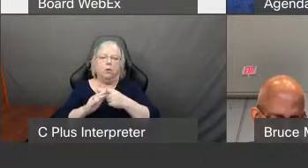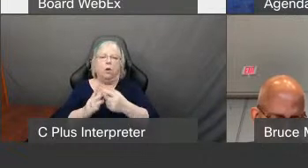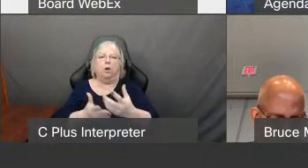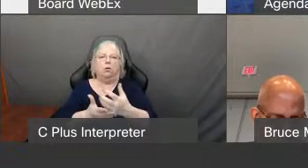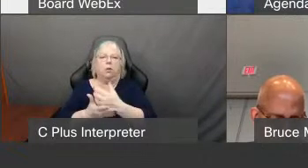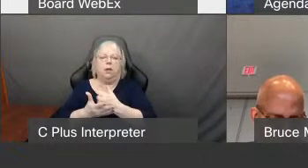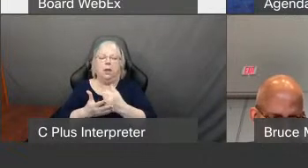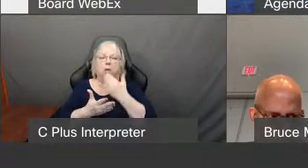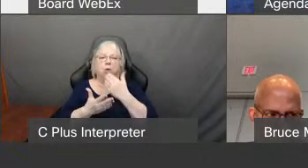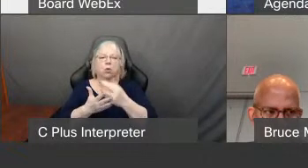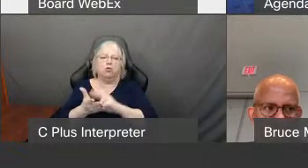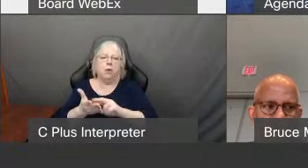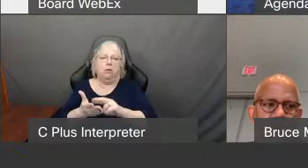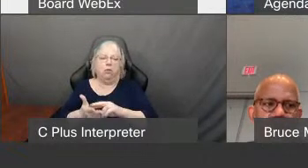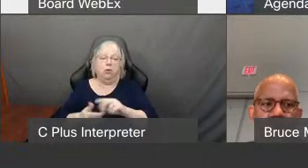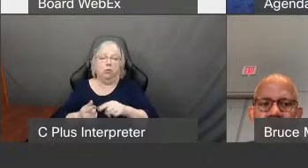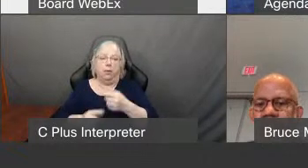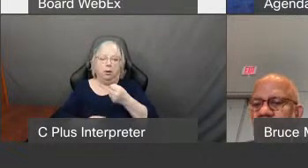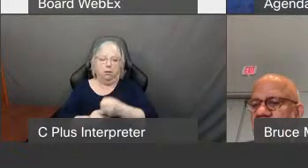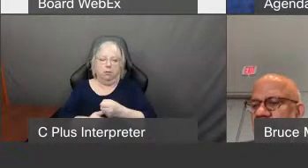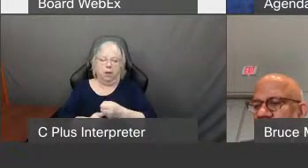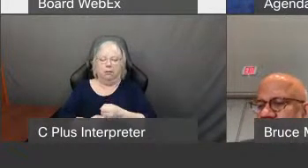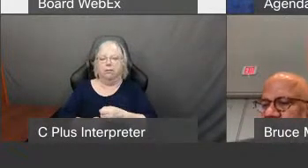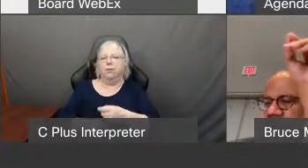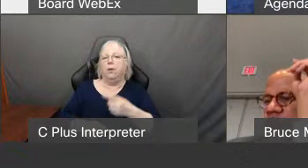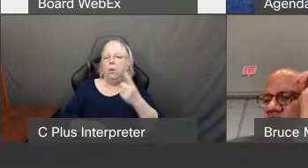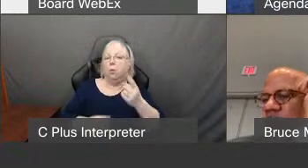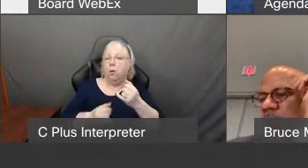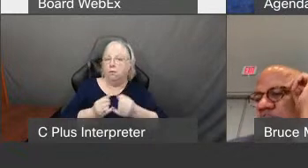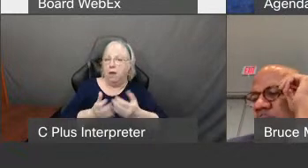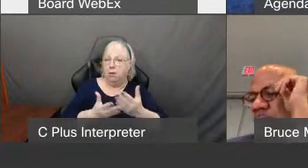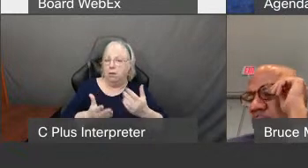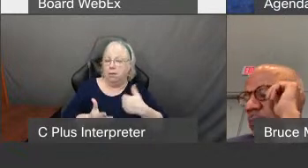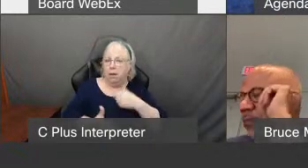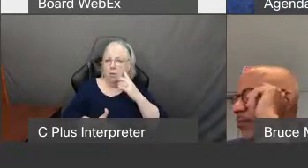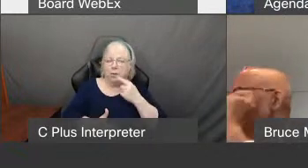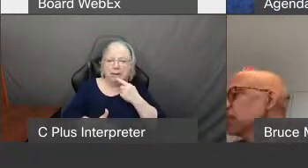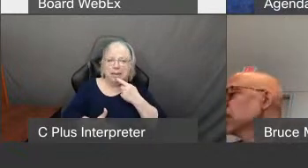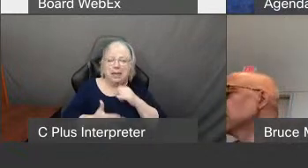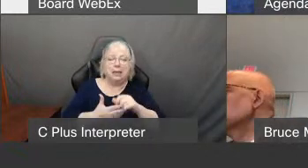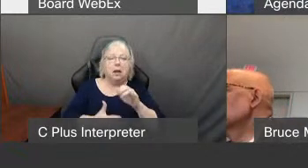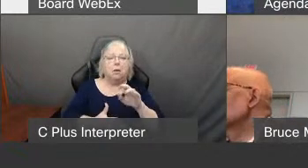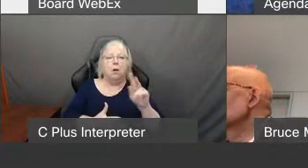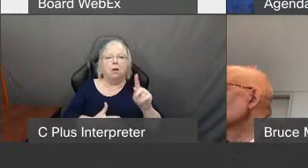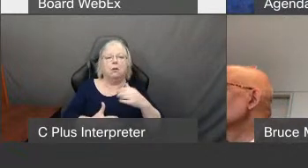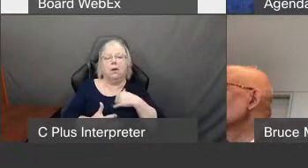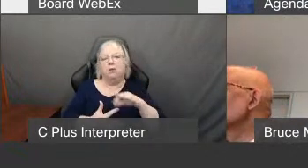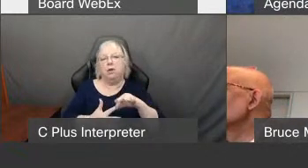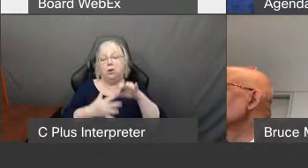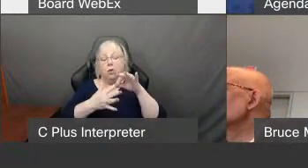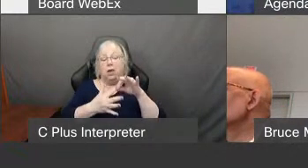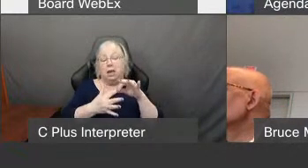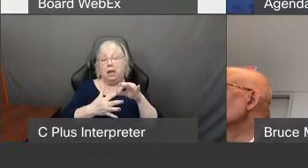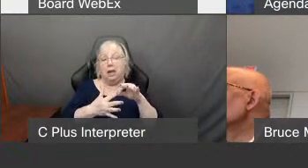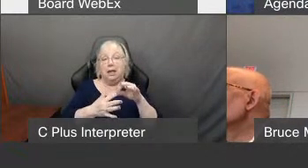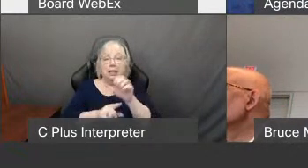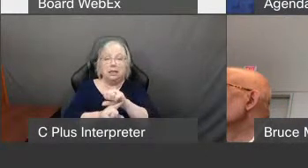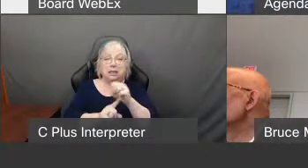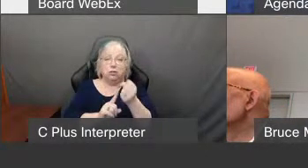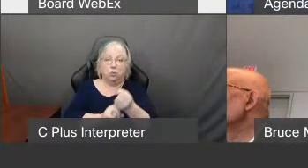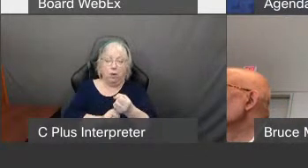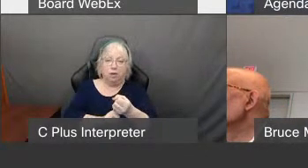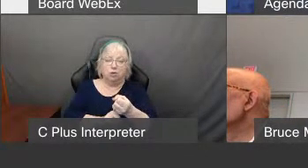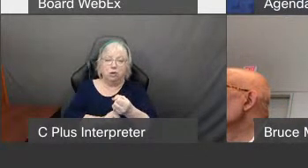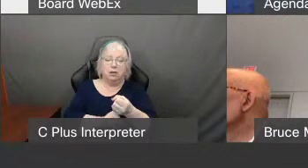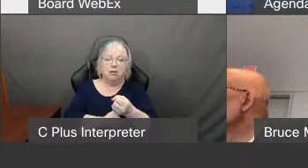impact. I will say one final thing, Director Webb, is that Arkansas does have a unique program situation in terms